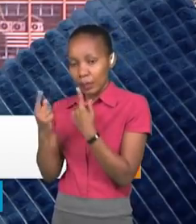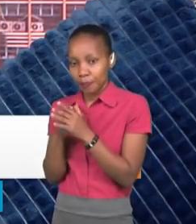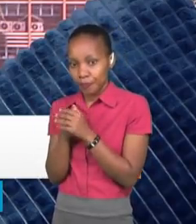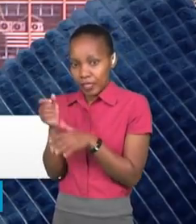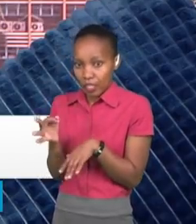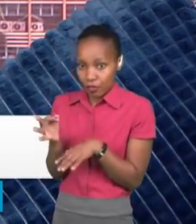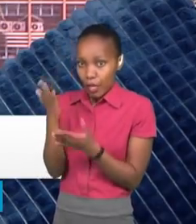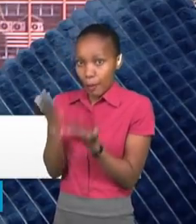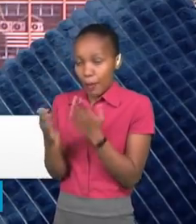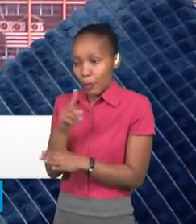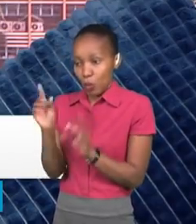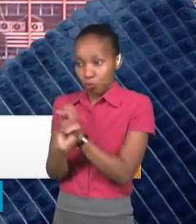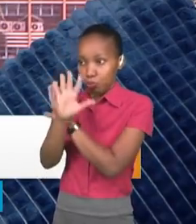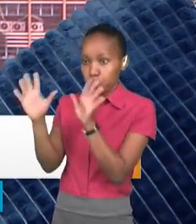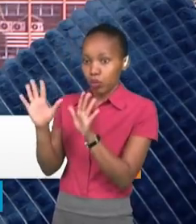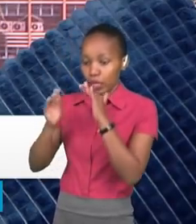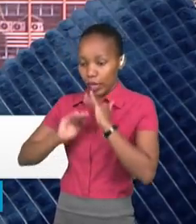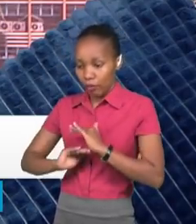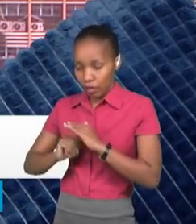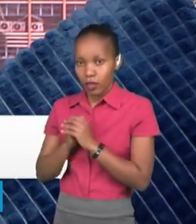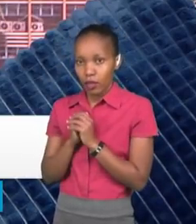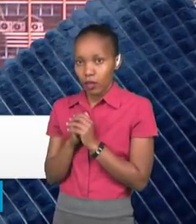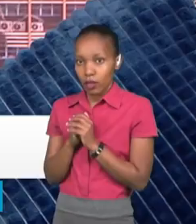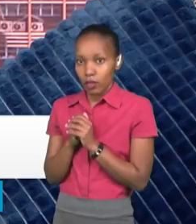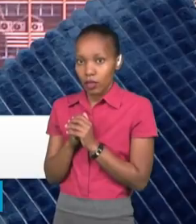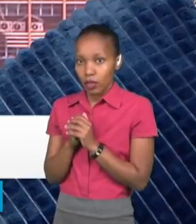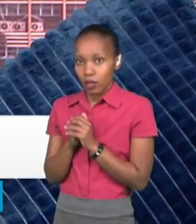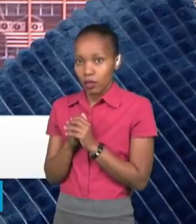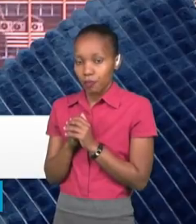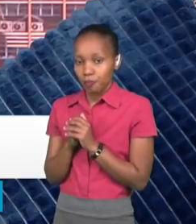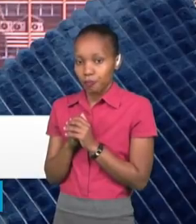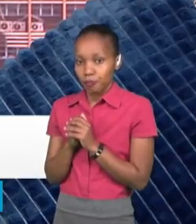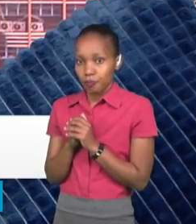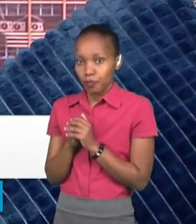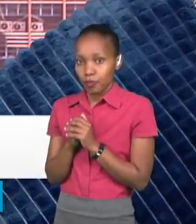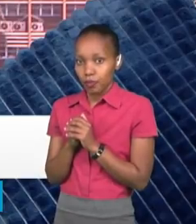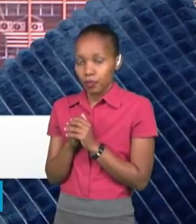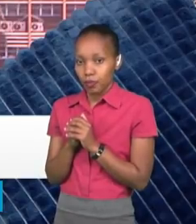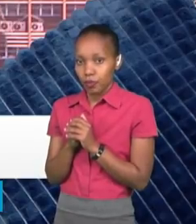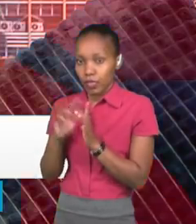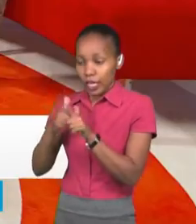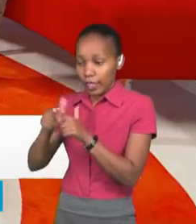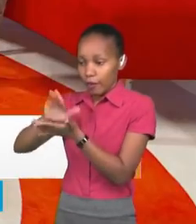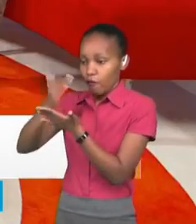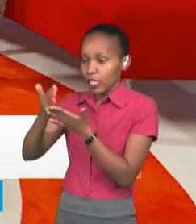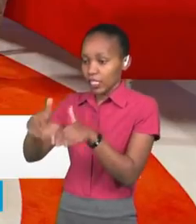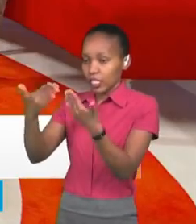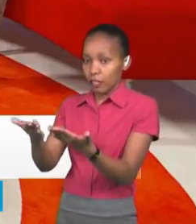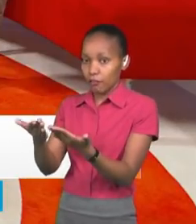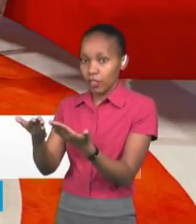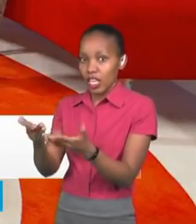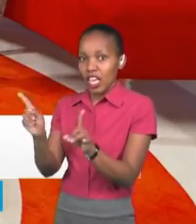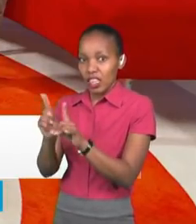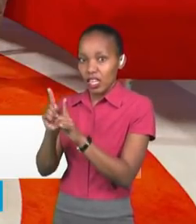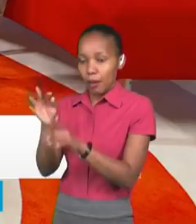we are transparent enough and we are actually more or less putting cash to where it will give value,